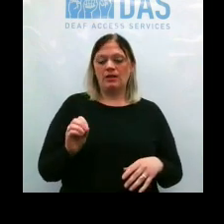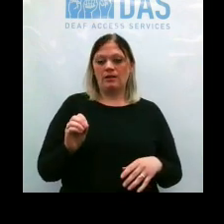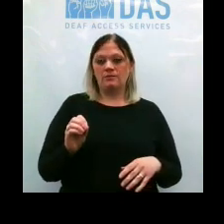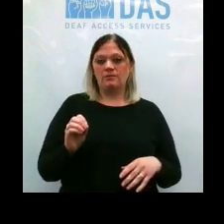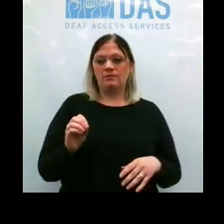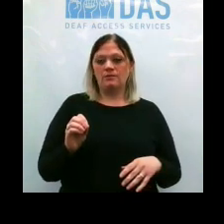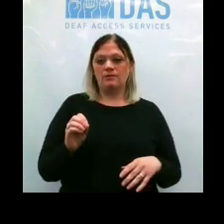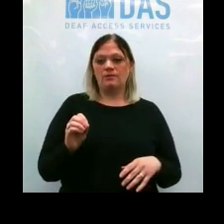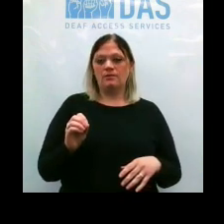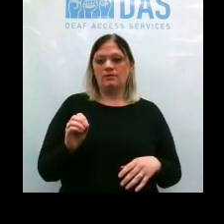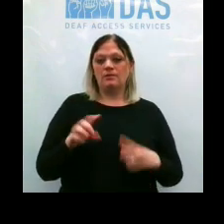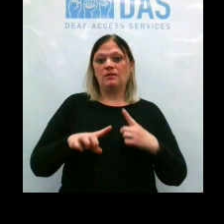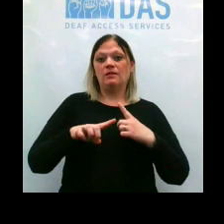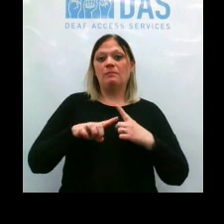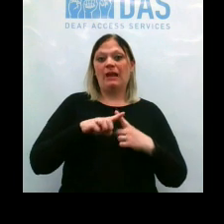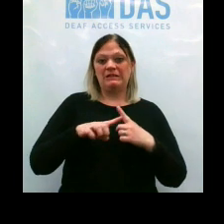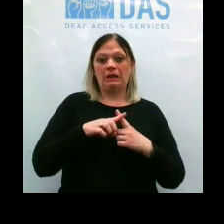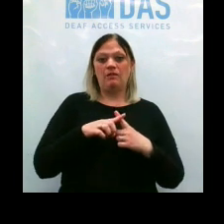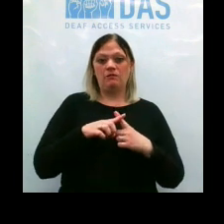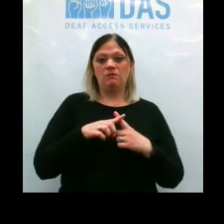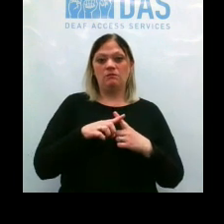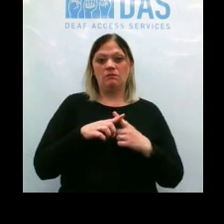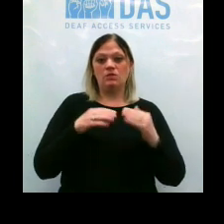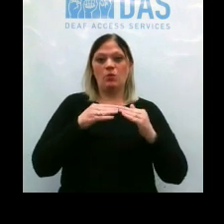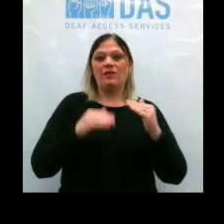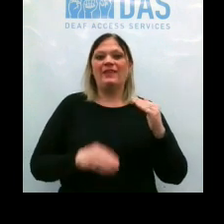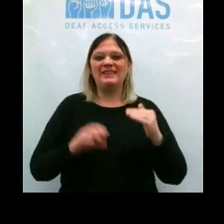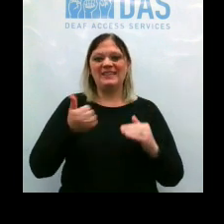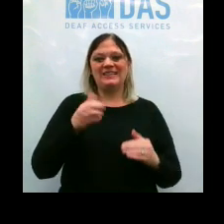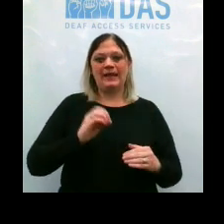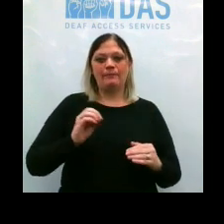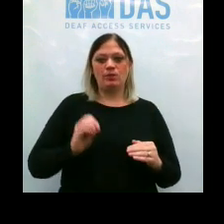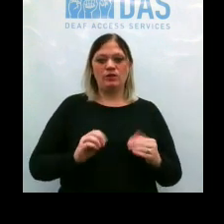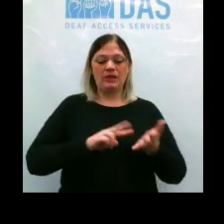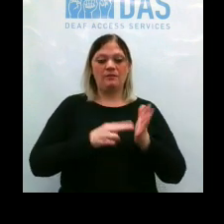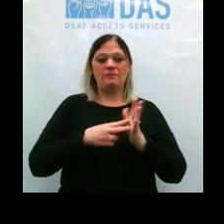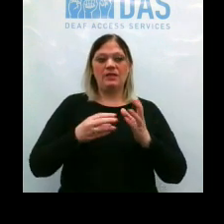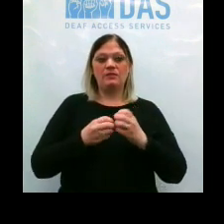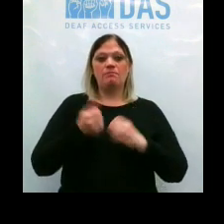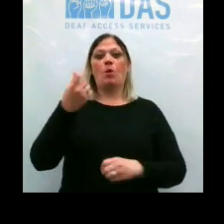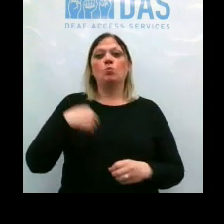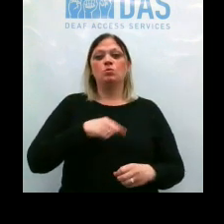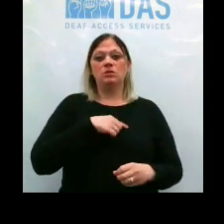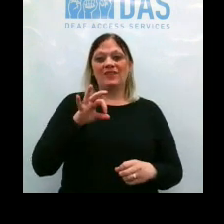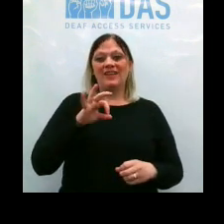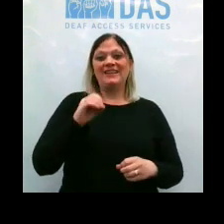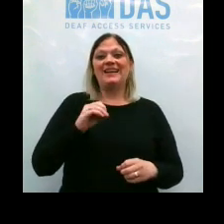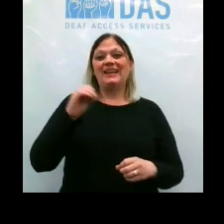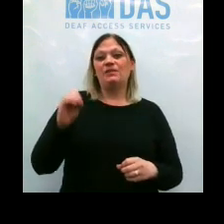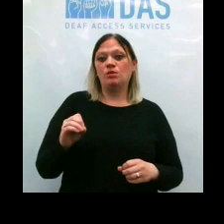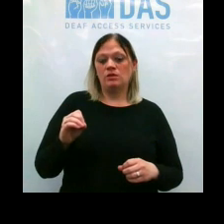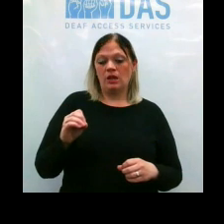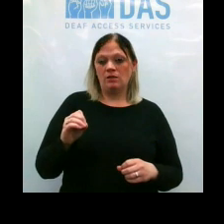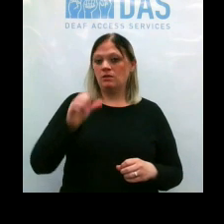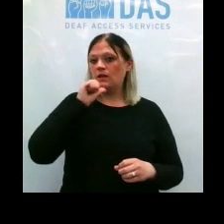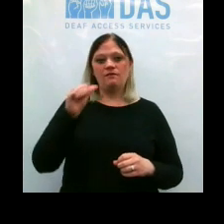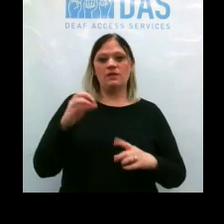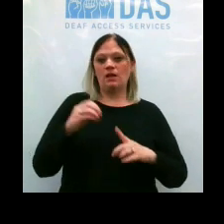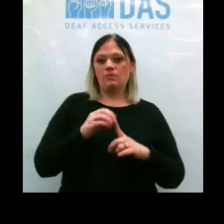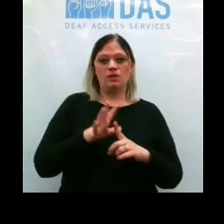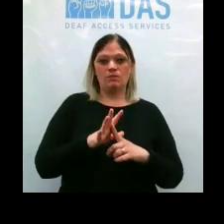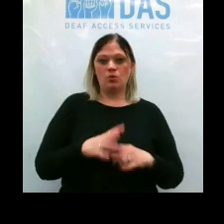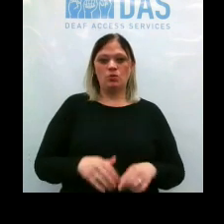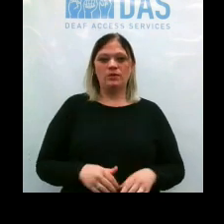tested came back positive. So we're less than 10%. That means the vast majority of us, 90% plus, have not been